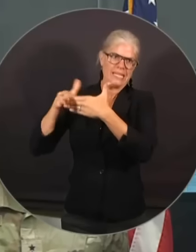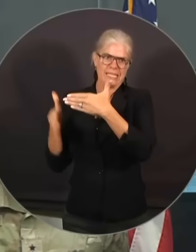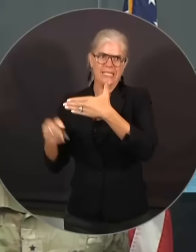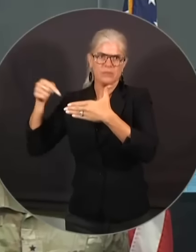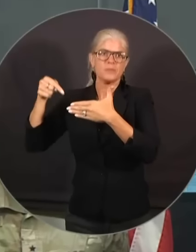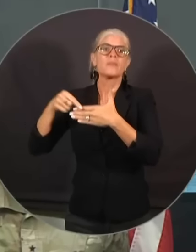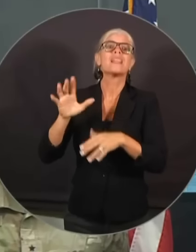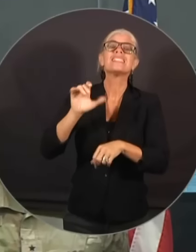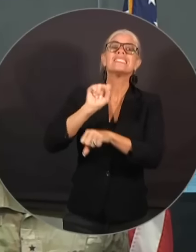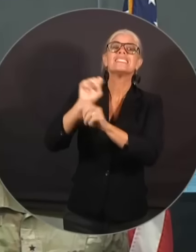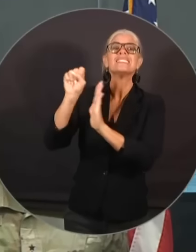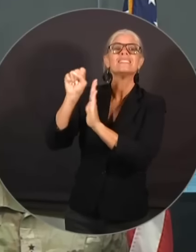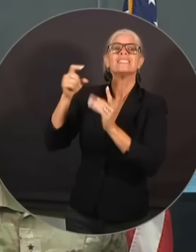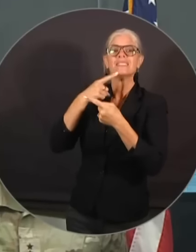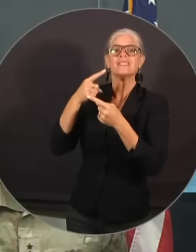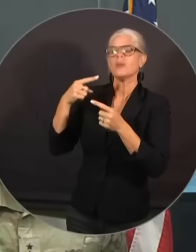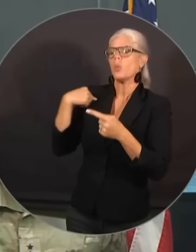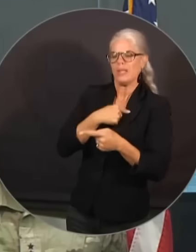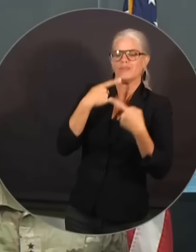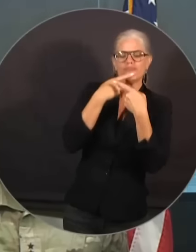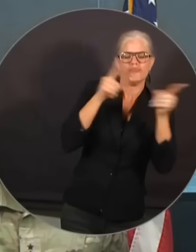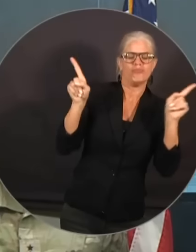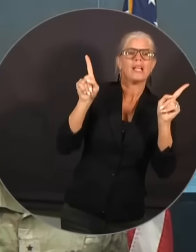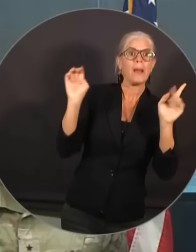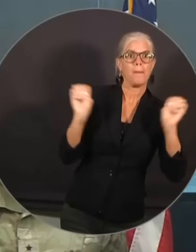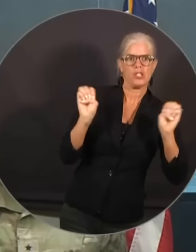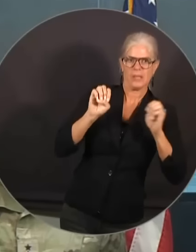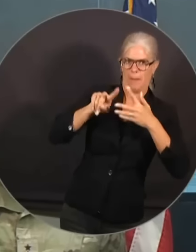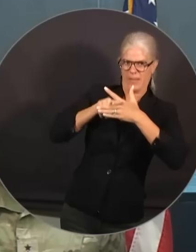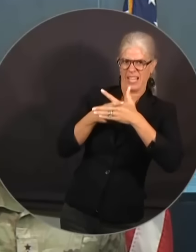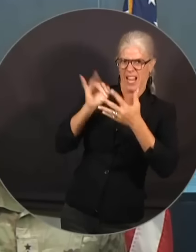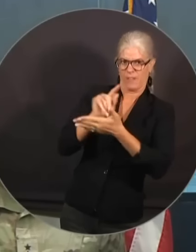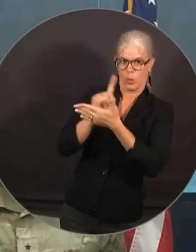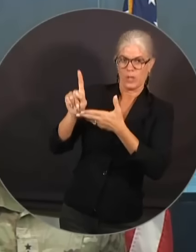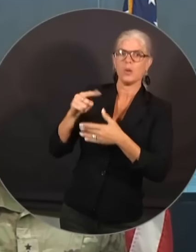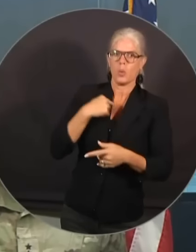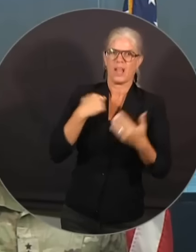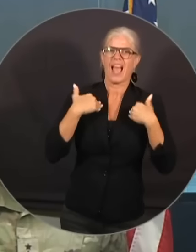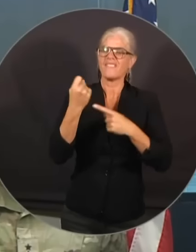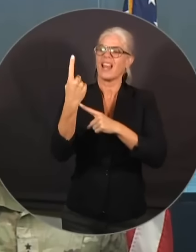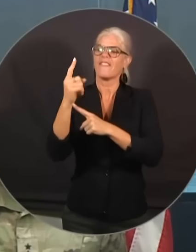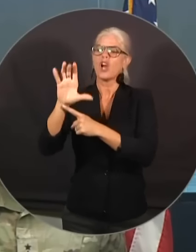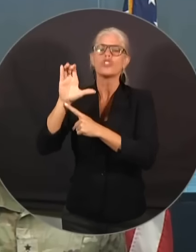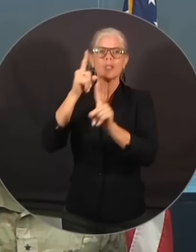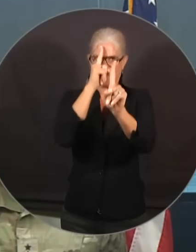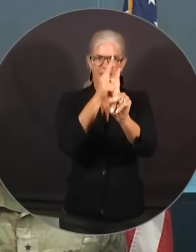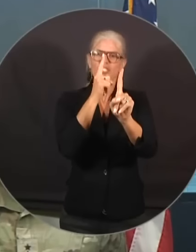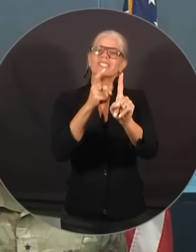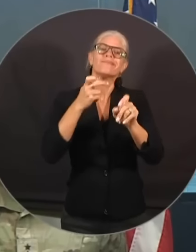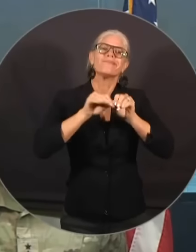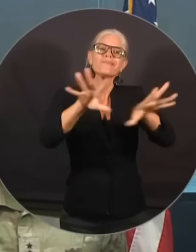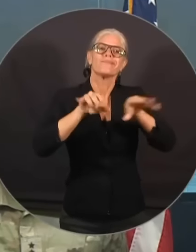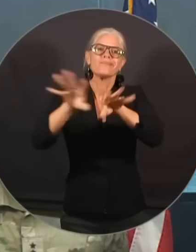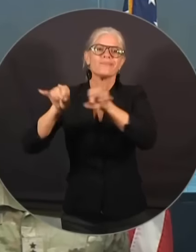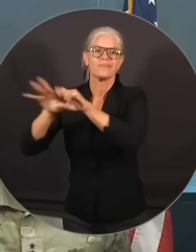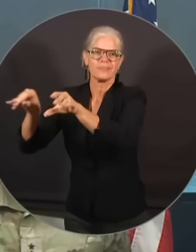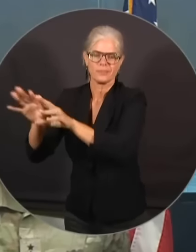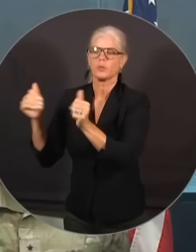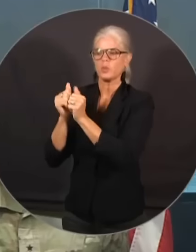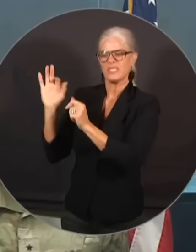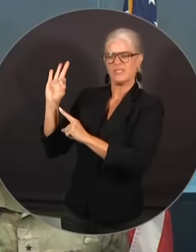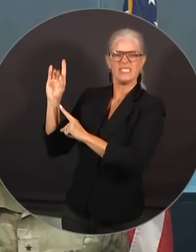at the beginning of the week. We have 1,100 missions in progress through the Florida Division of Emergency Management. Those continue to